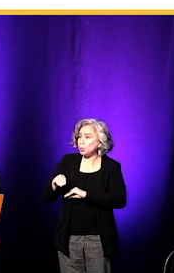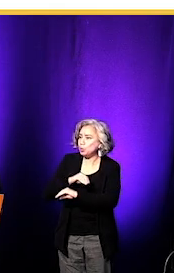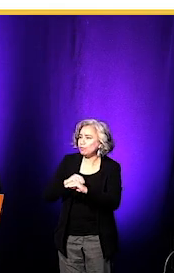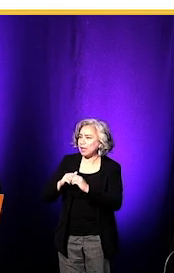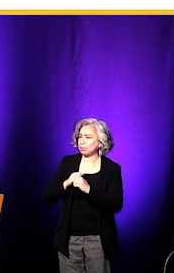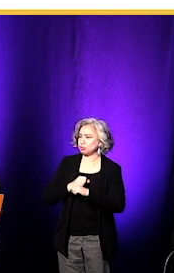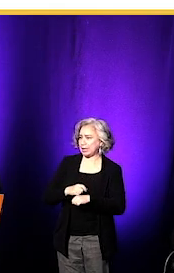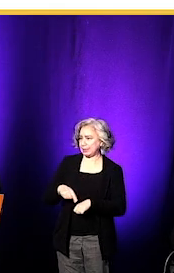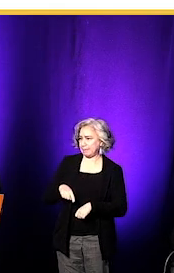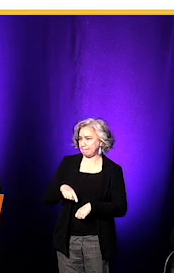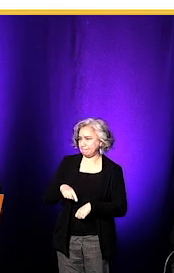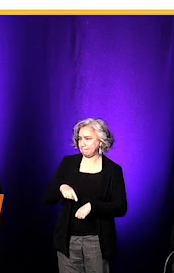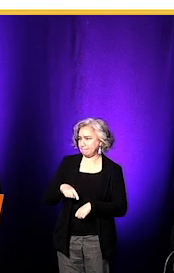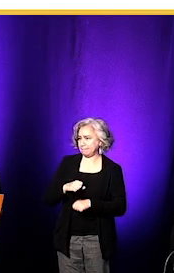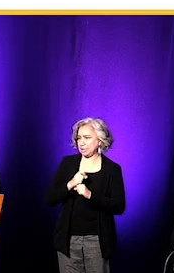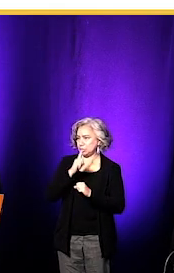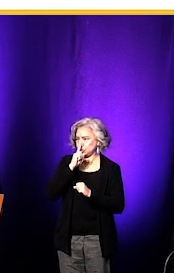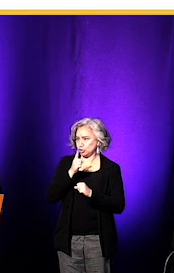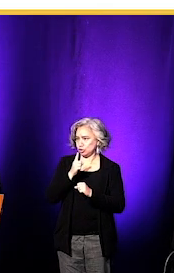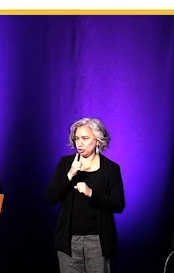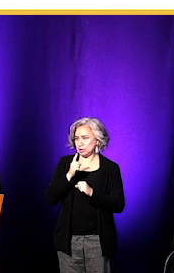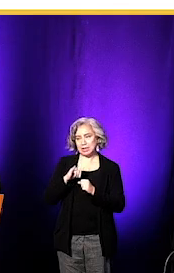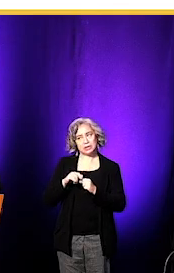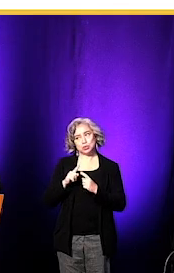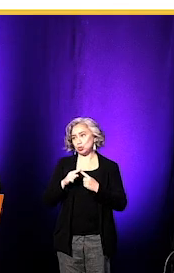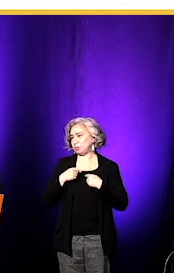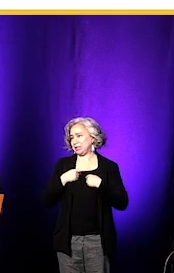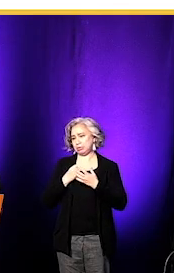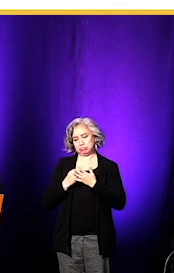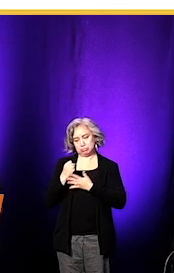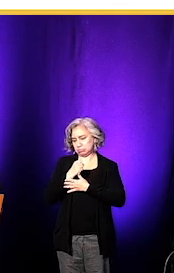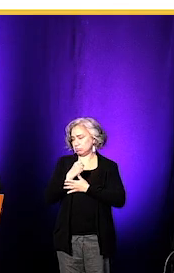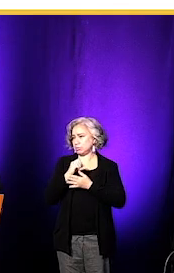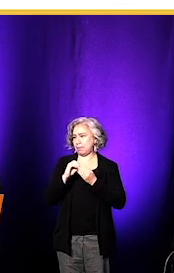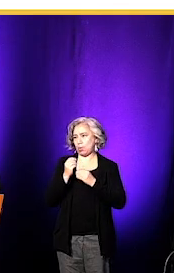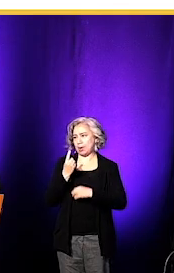sure that that's like number one priority, so.